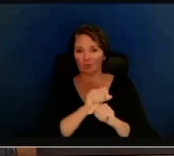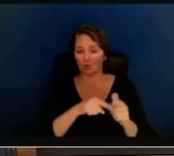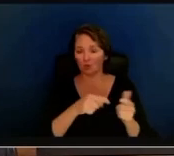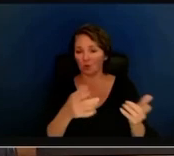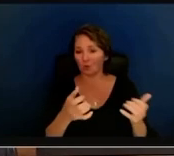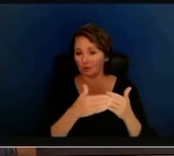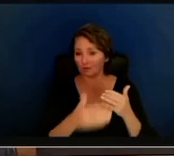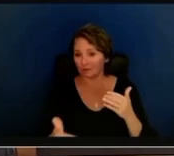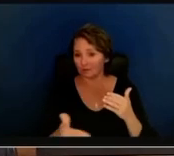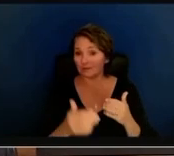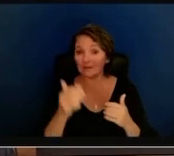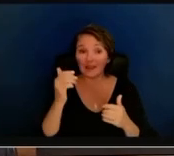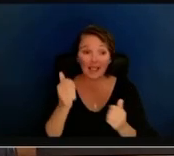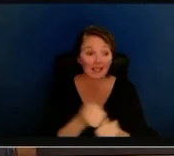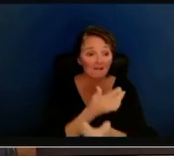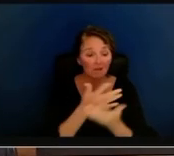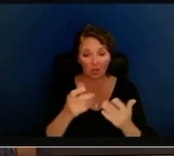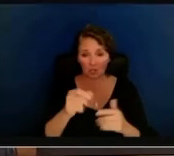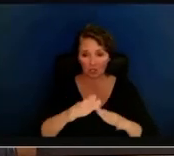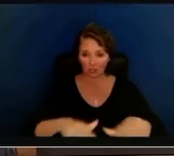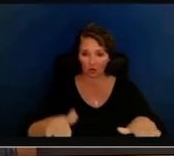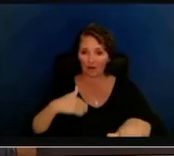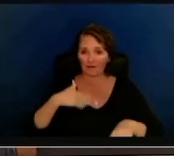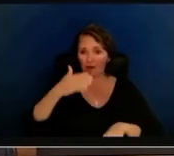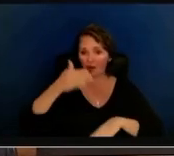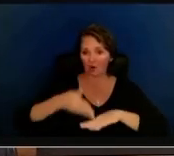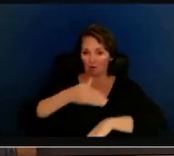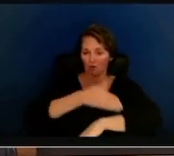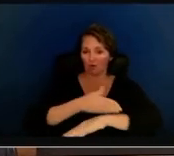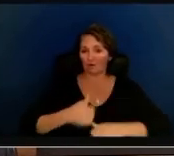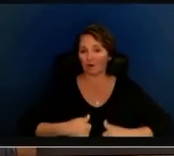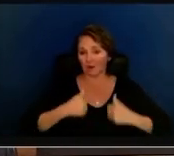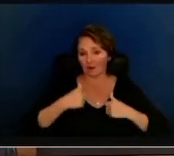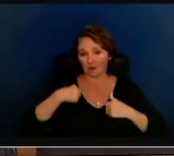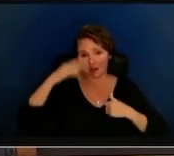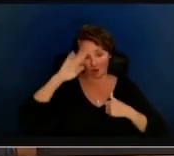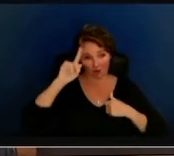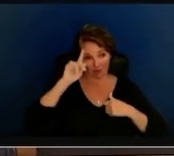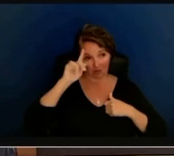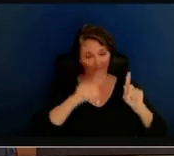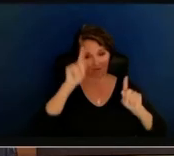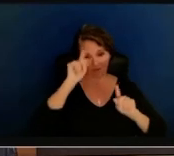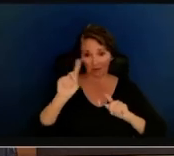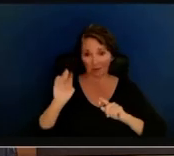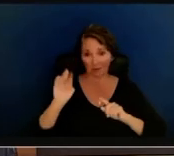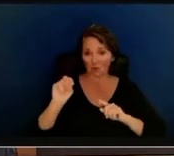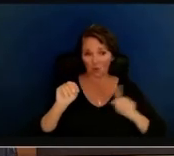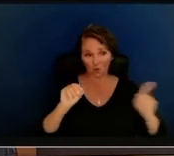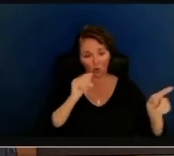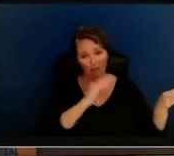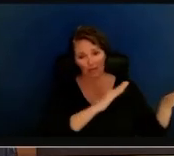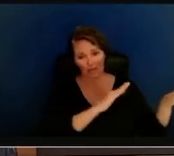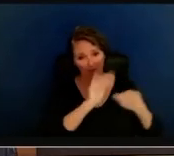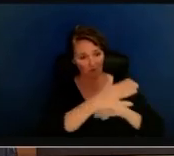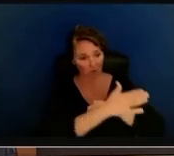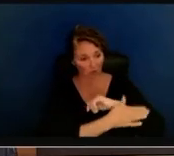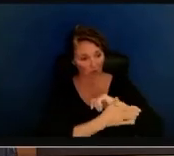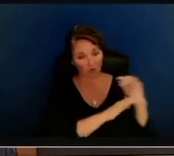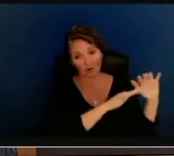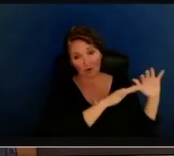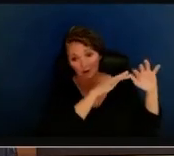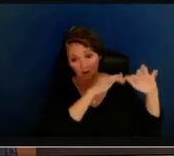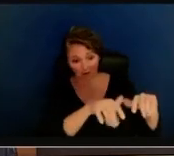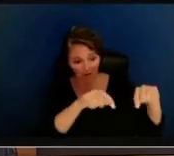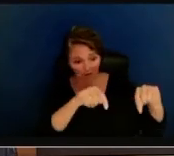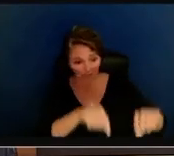Everything they did was so that their children could have a better life. And I know it was no different for the Braceros who left their country to come